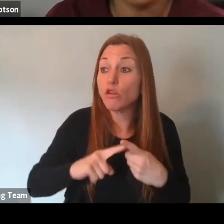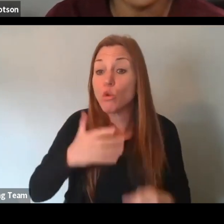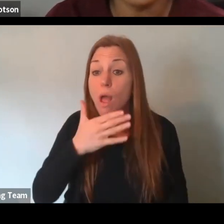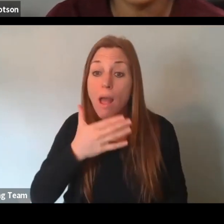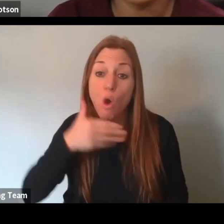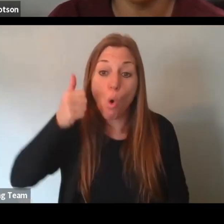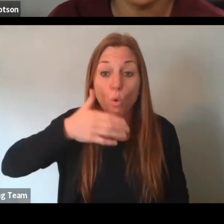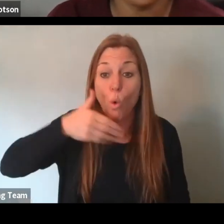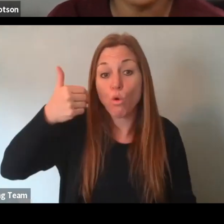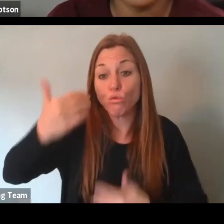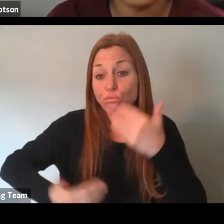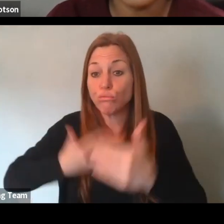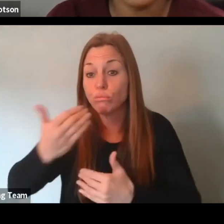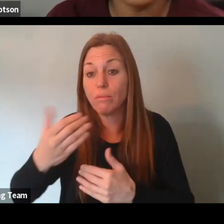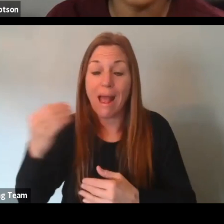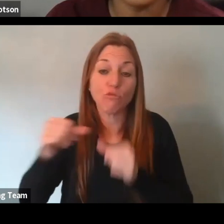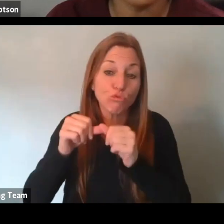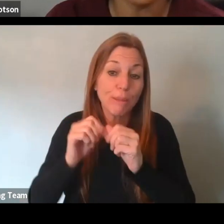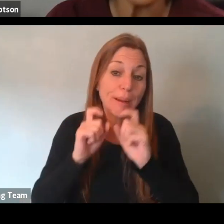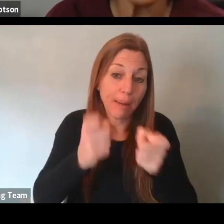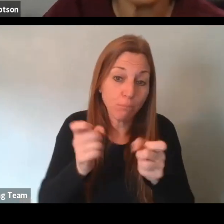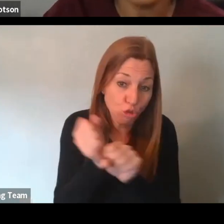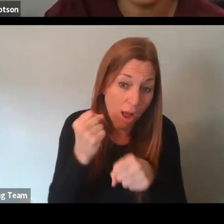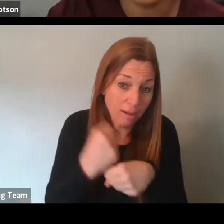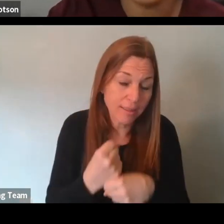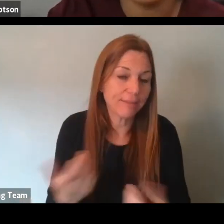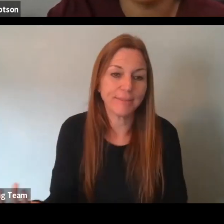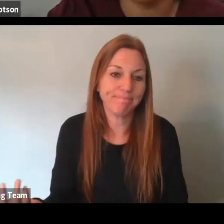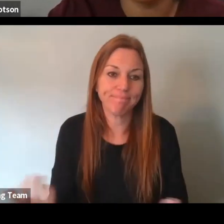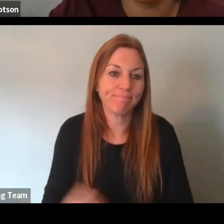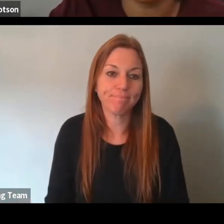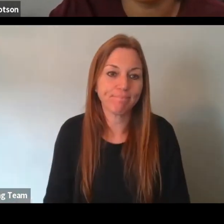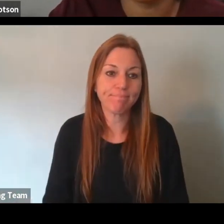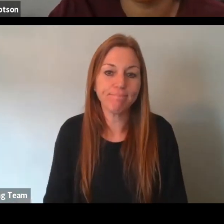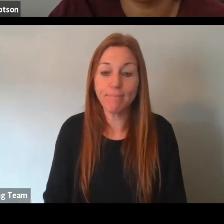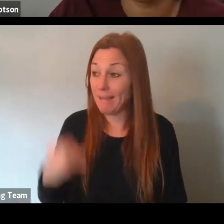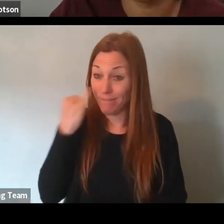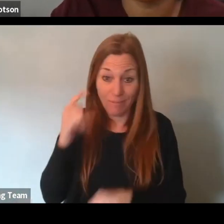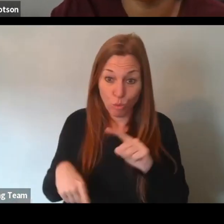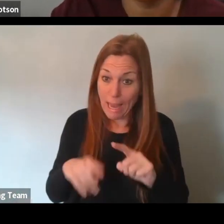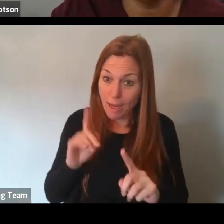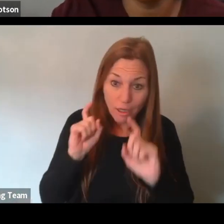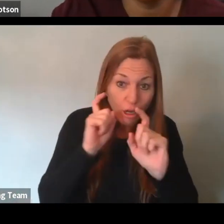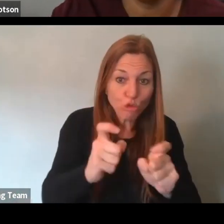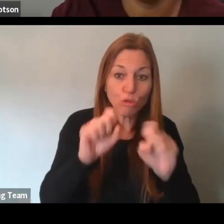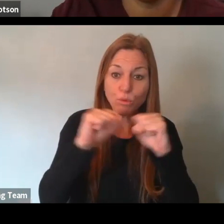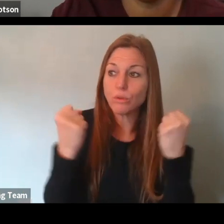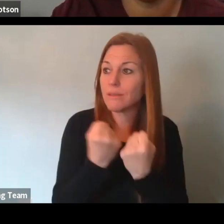different health disparities for things like depression, anxiety, and dementia.